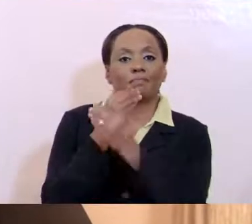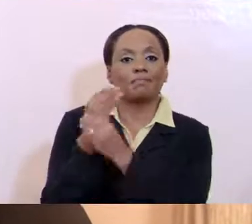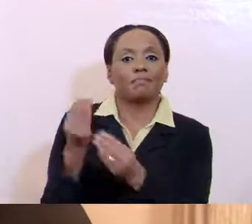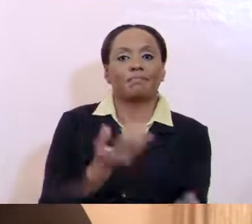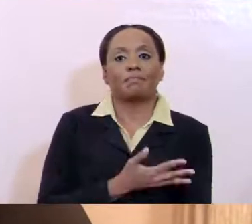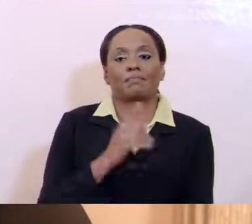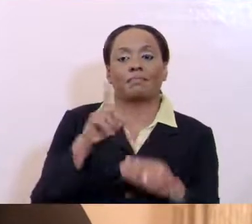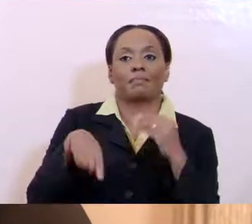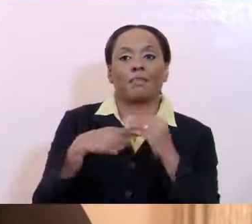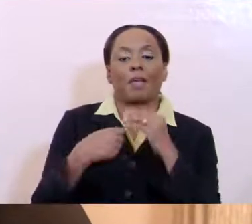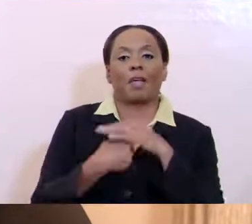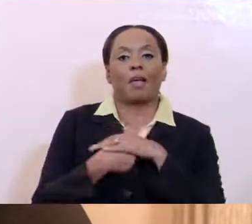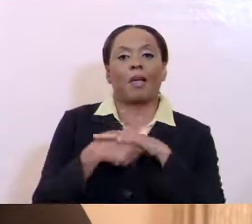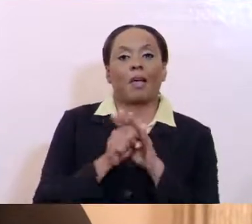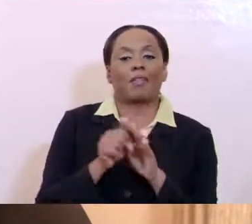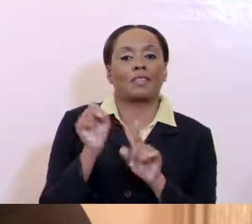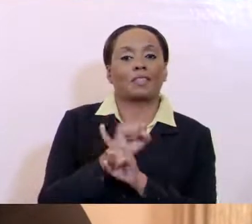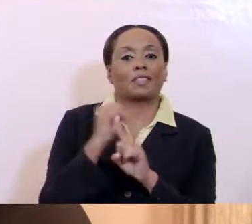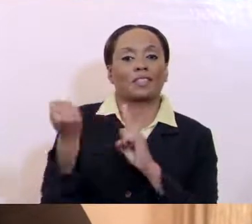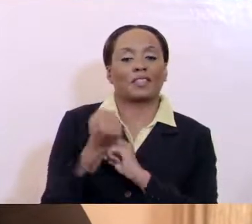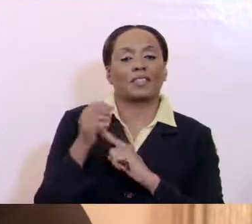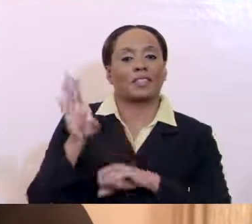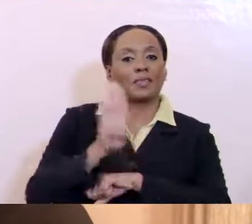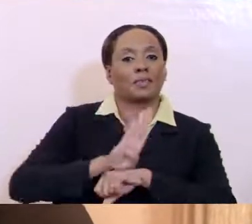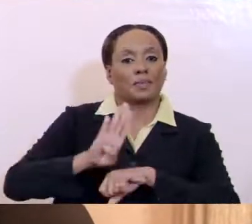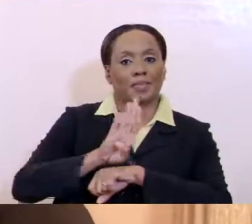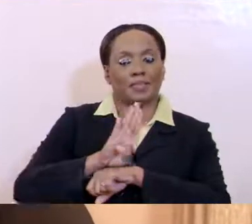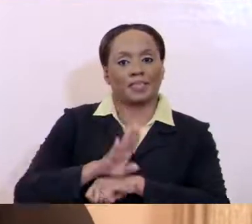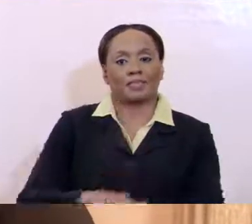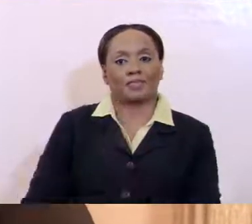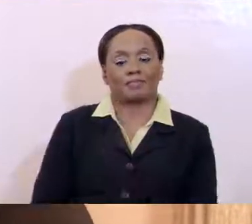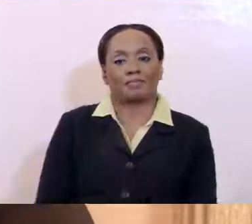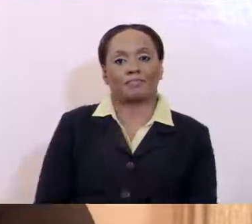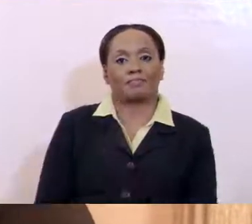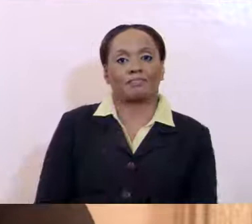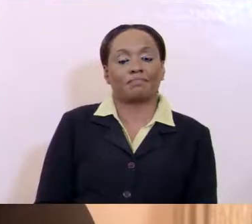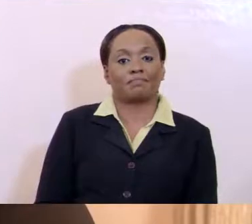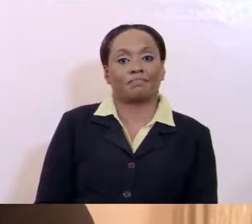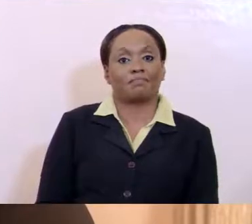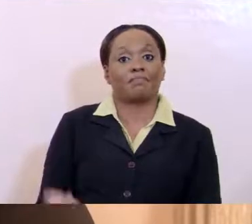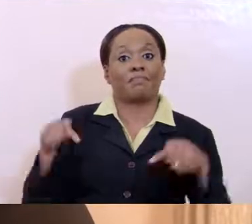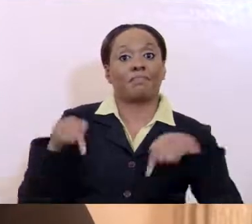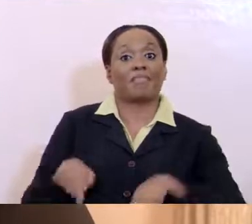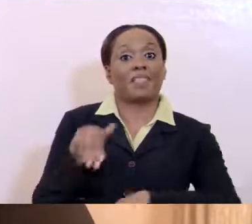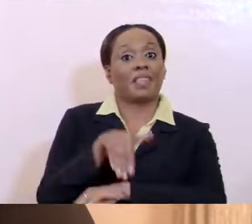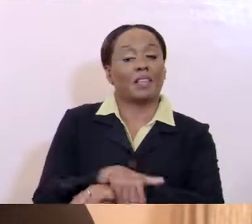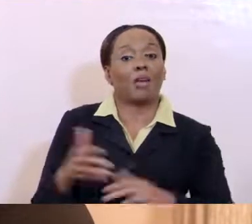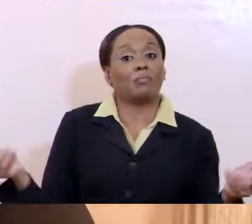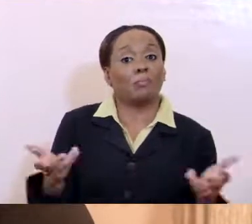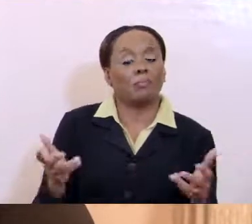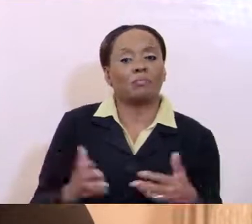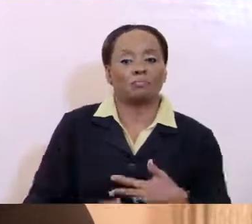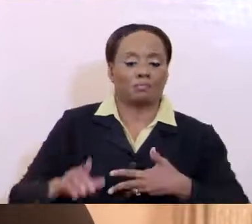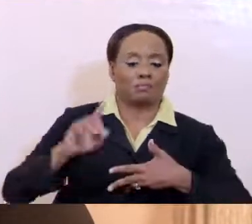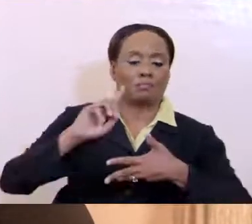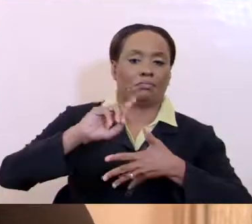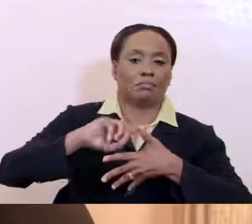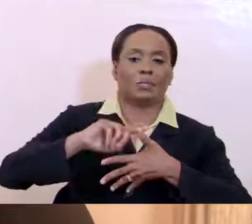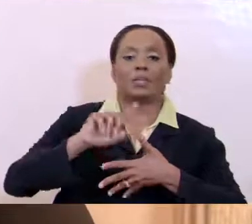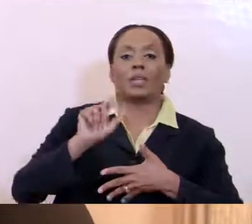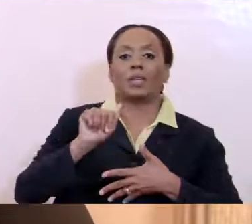the COVID-19 situation in Barbados. This evening, we have the Attorney General, the Honorable